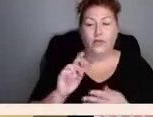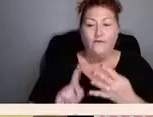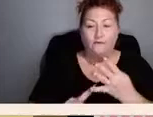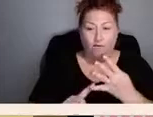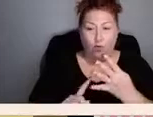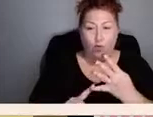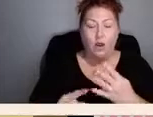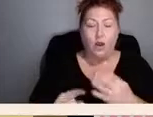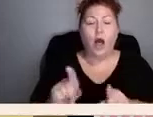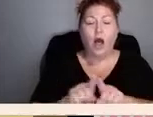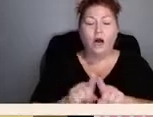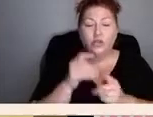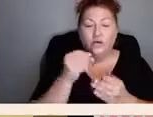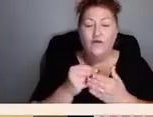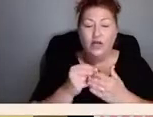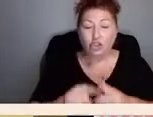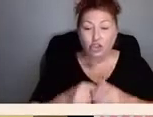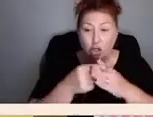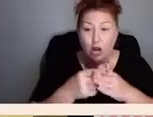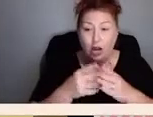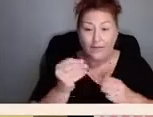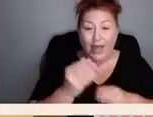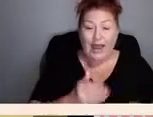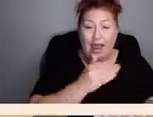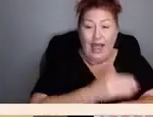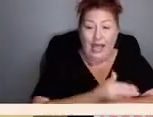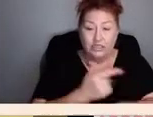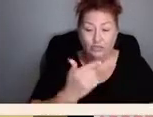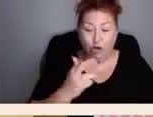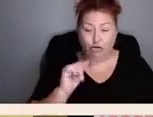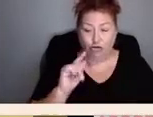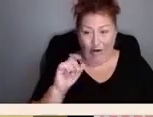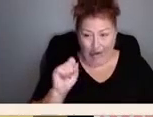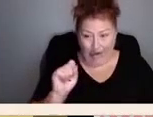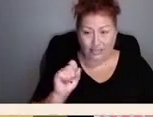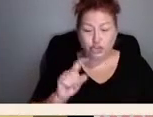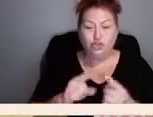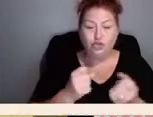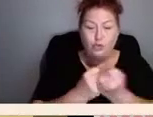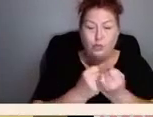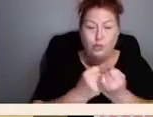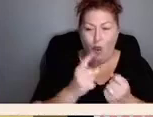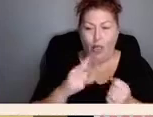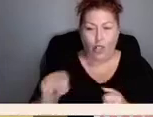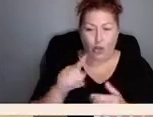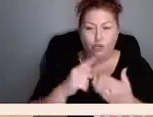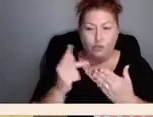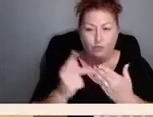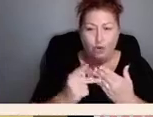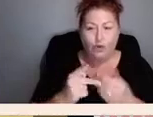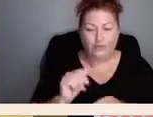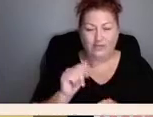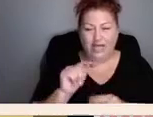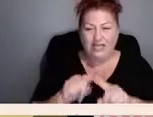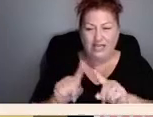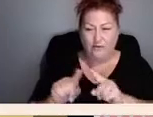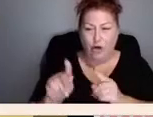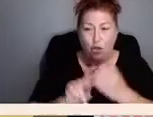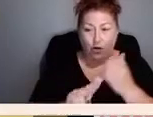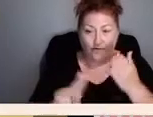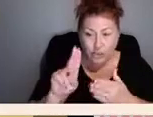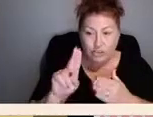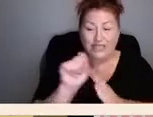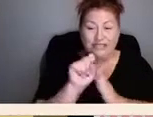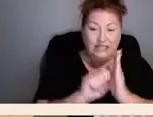also funds startup and enhancement grants to support those programs at universities, state